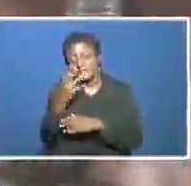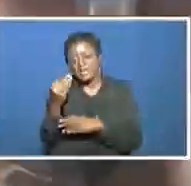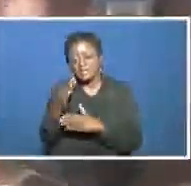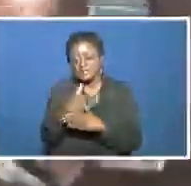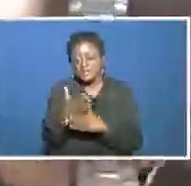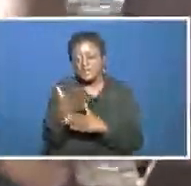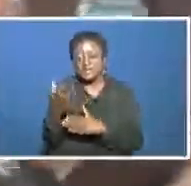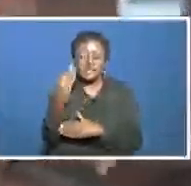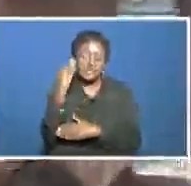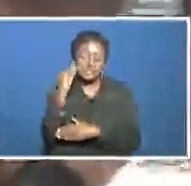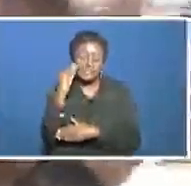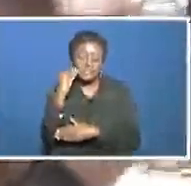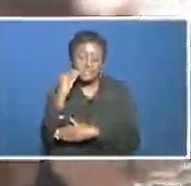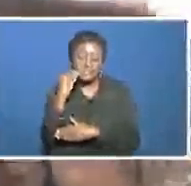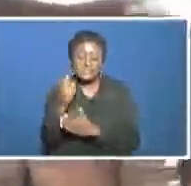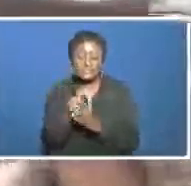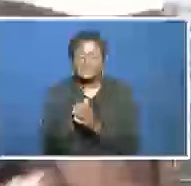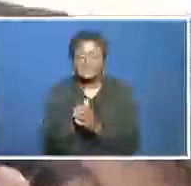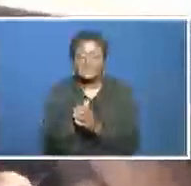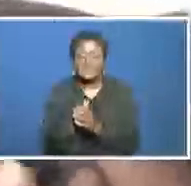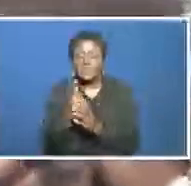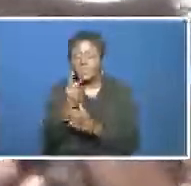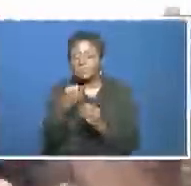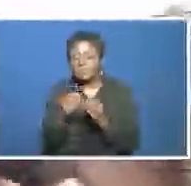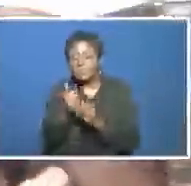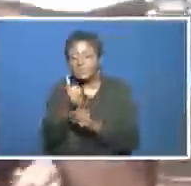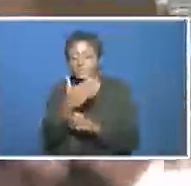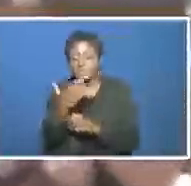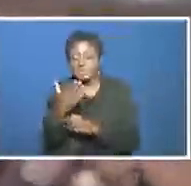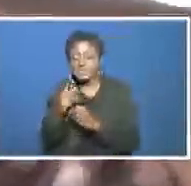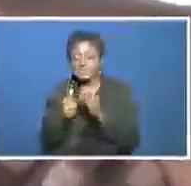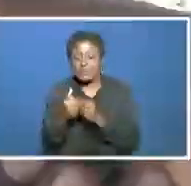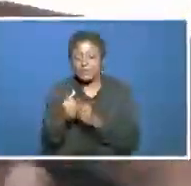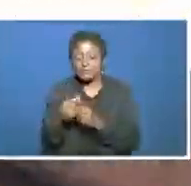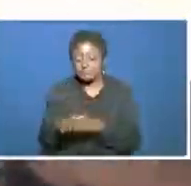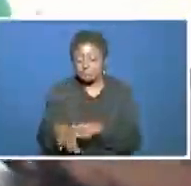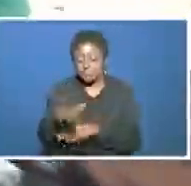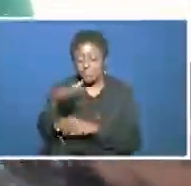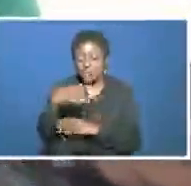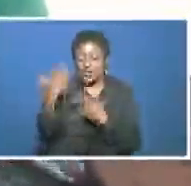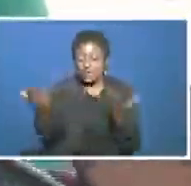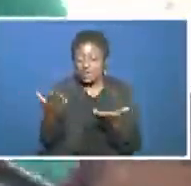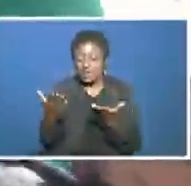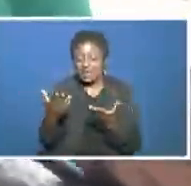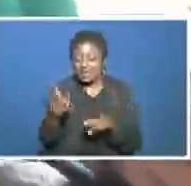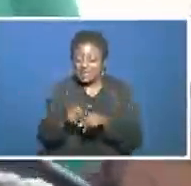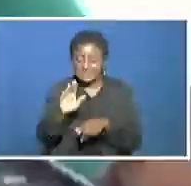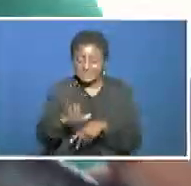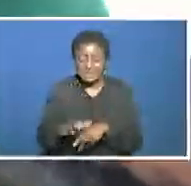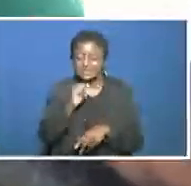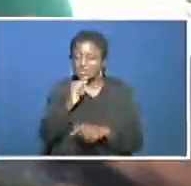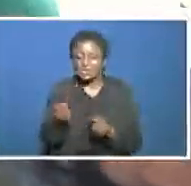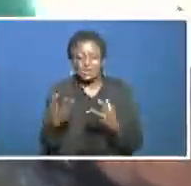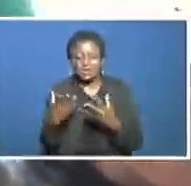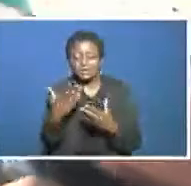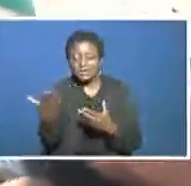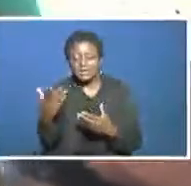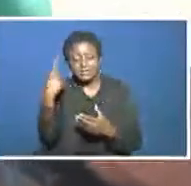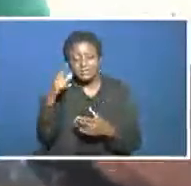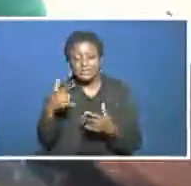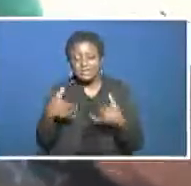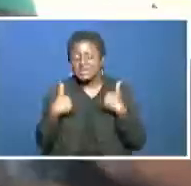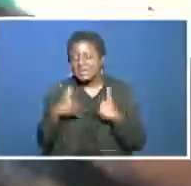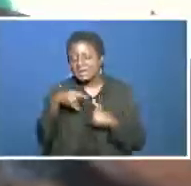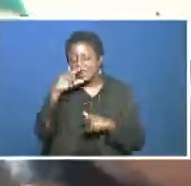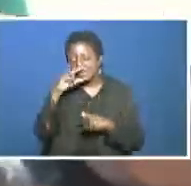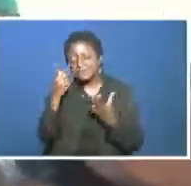Rose from Salina Point. One of the most things about growing around here as a child, there isn't too much things for the young kids to do. So it's basically